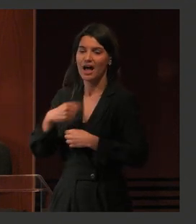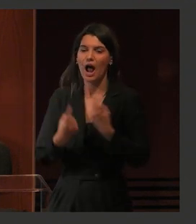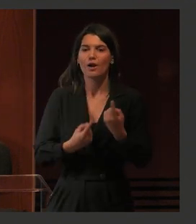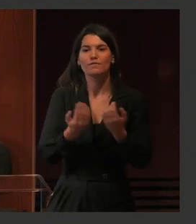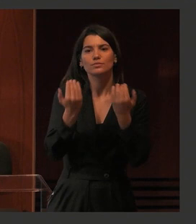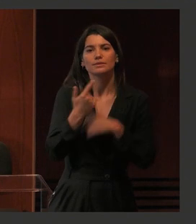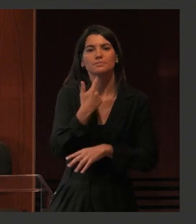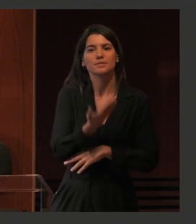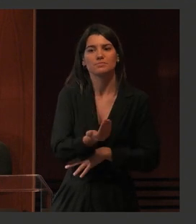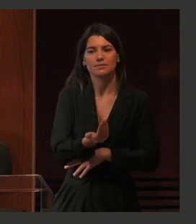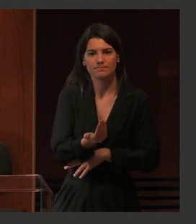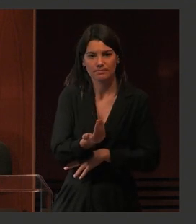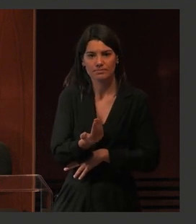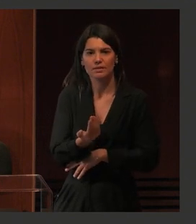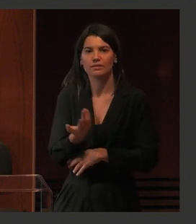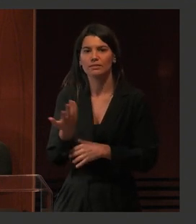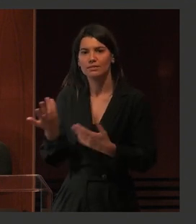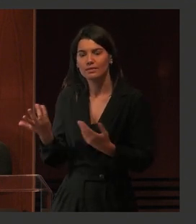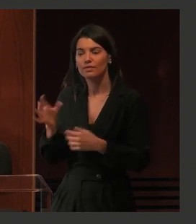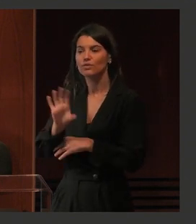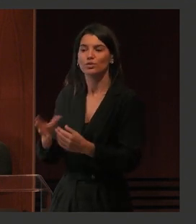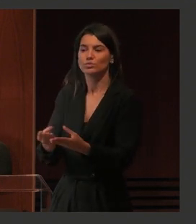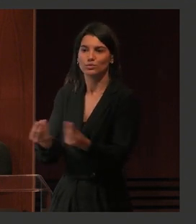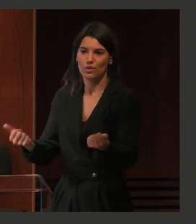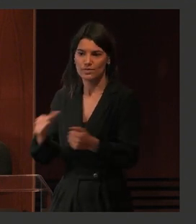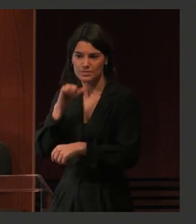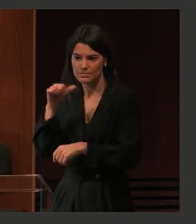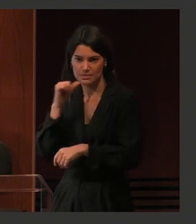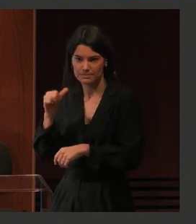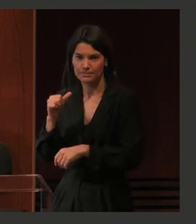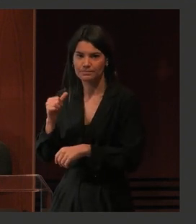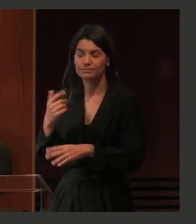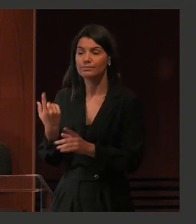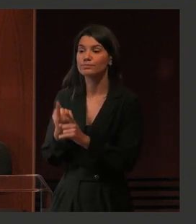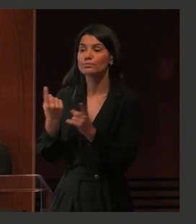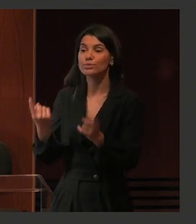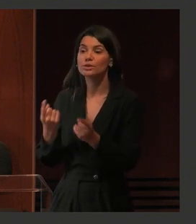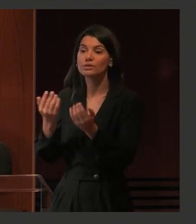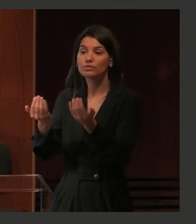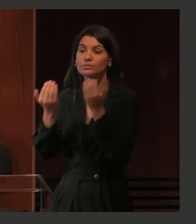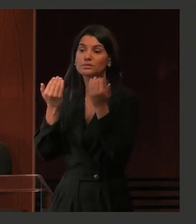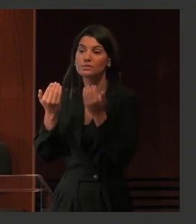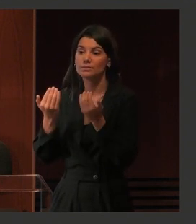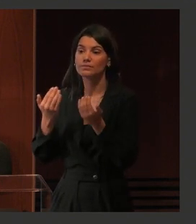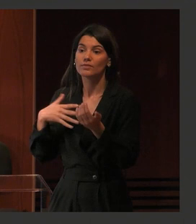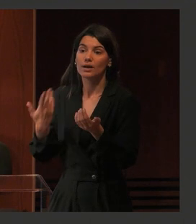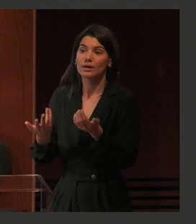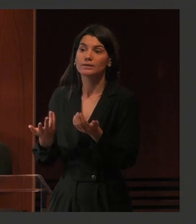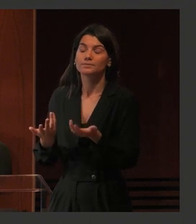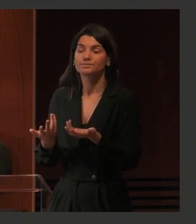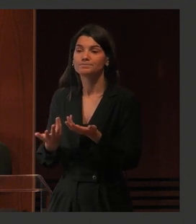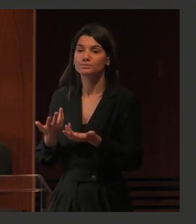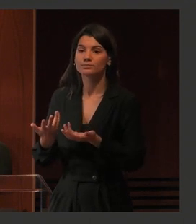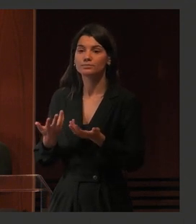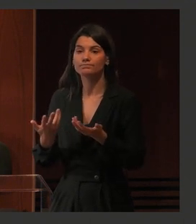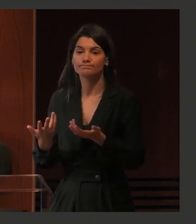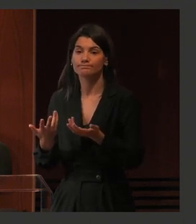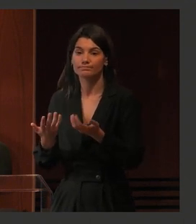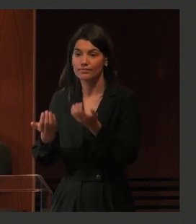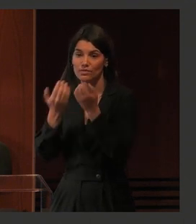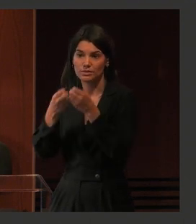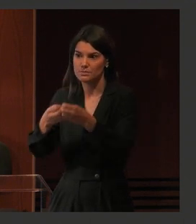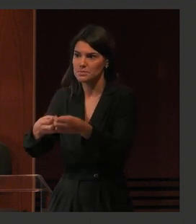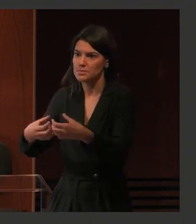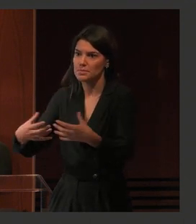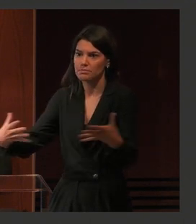solution, because the information became more and more, and people are not able to find the right